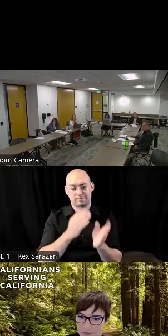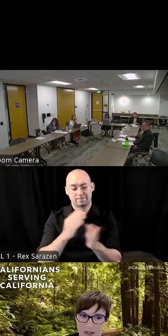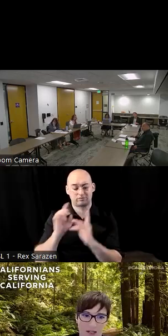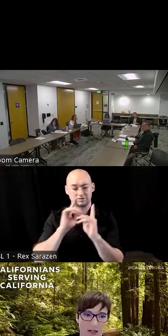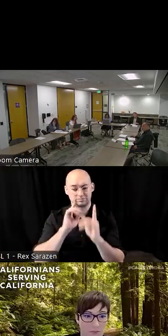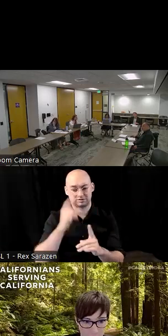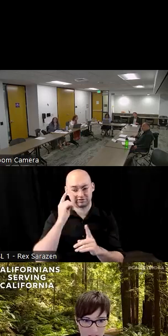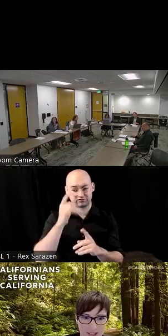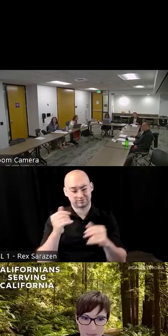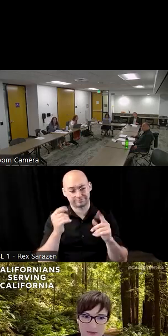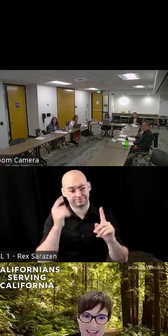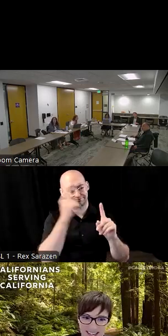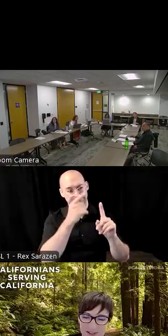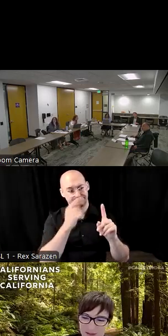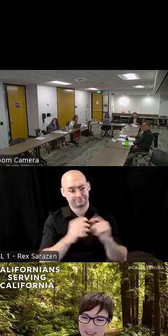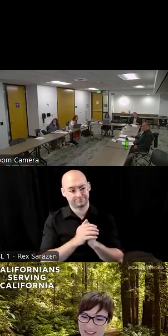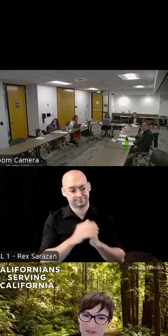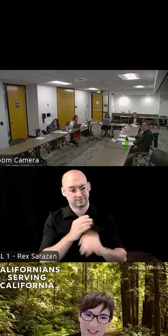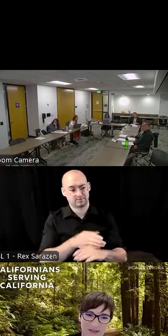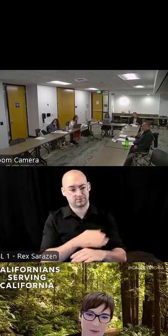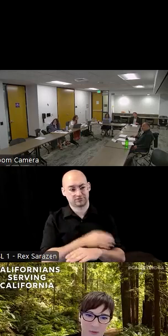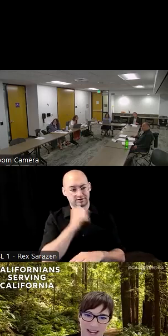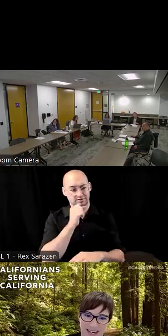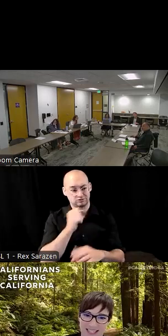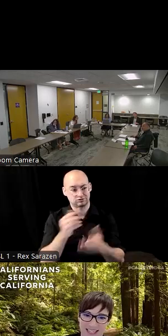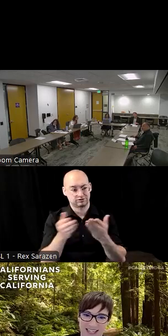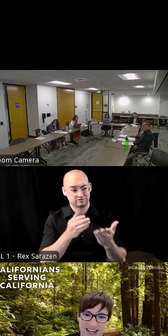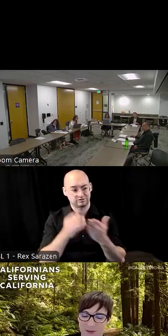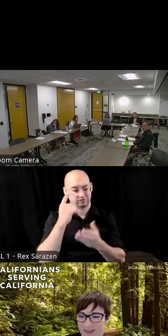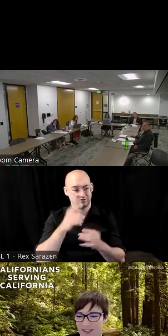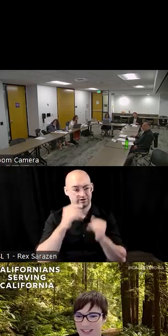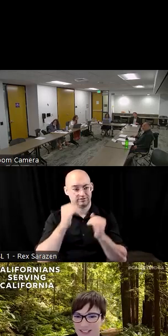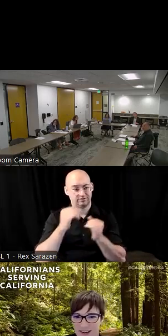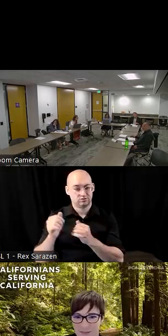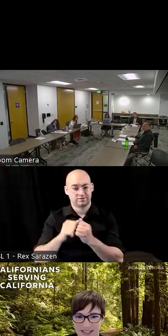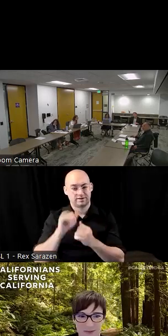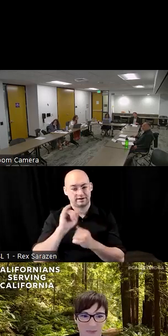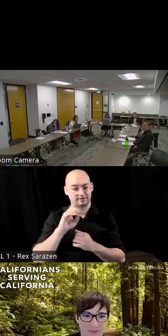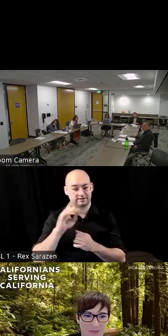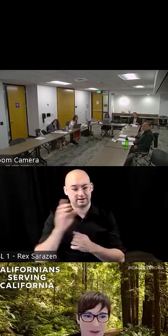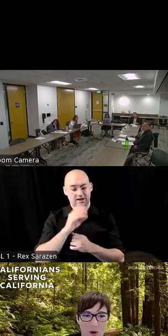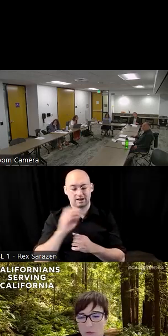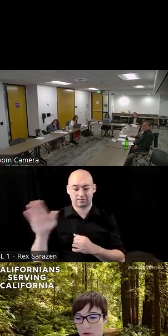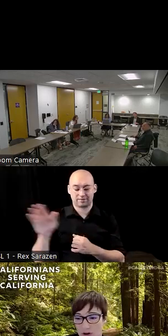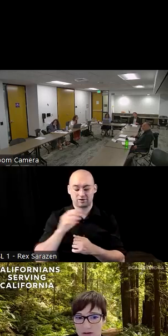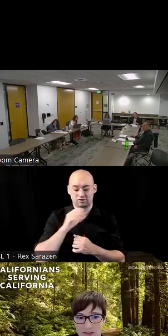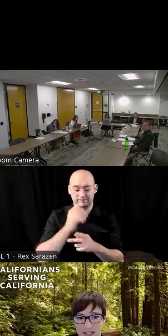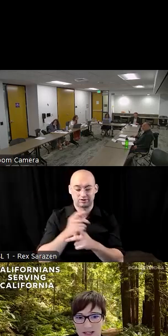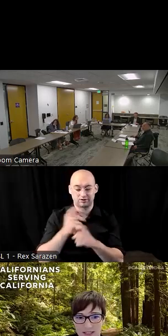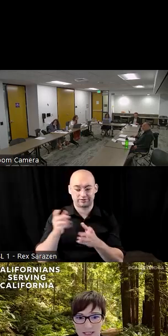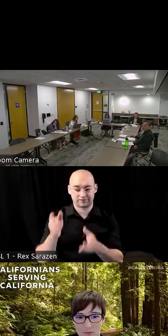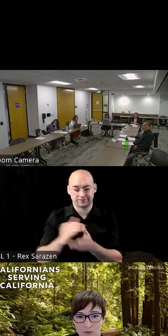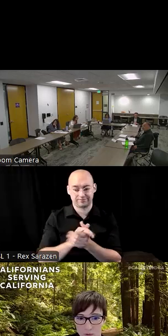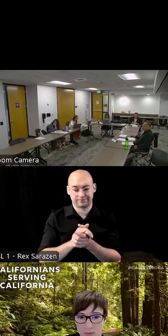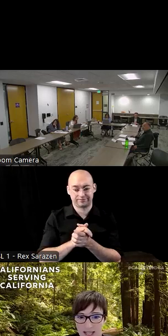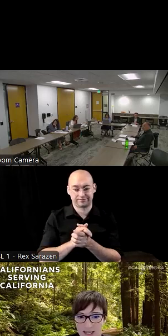objective, which is improving aging services for individuals with IDD as well as their aging families. Overall, the State